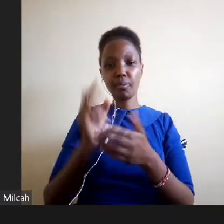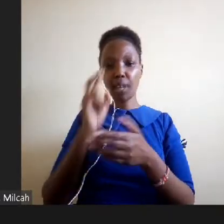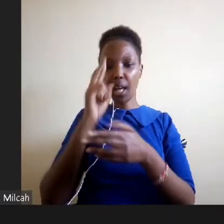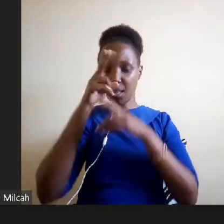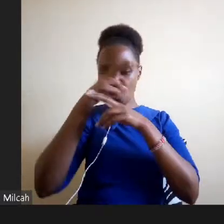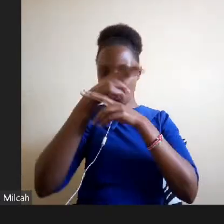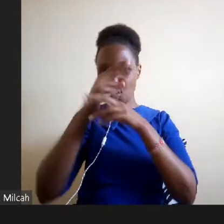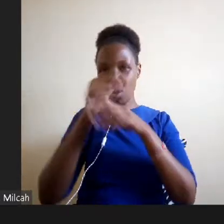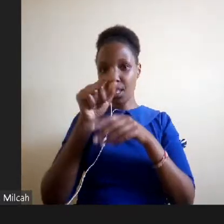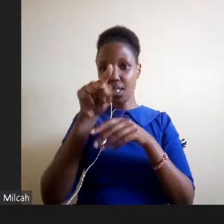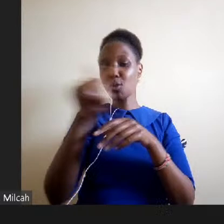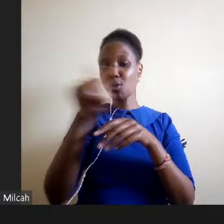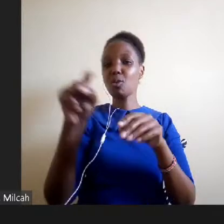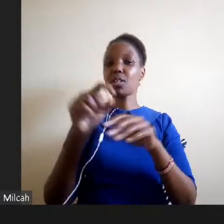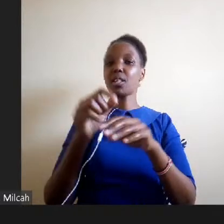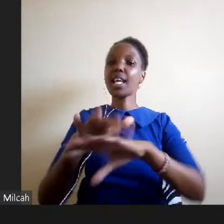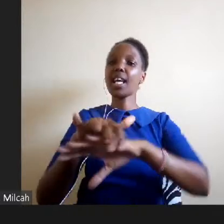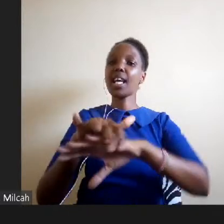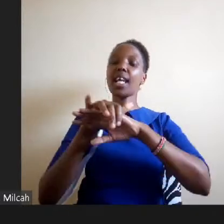channel.